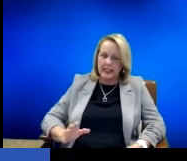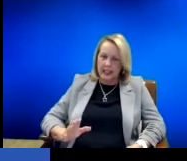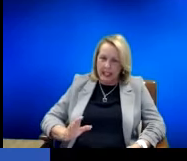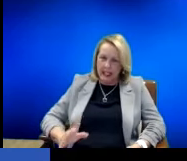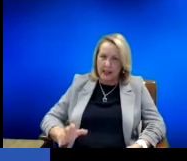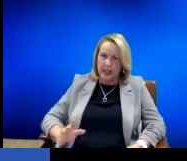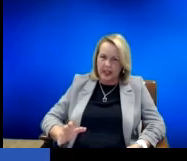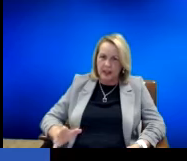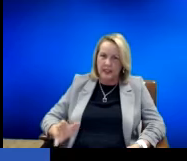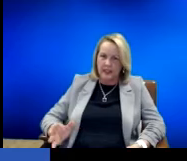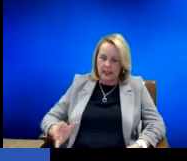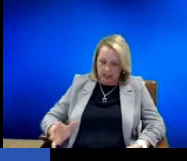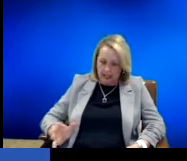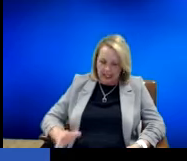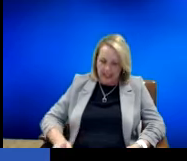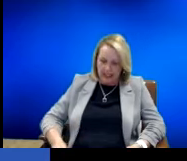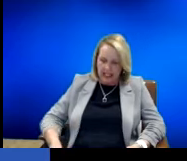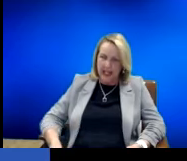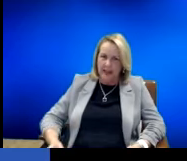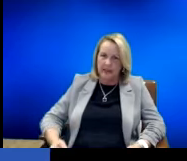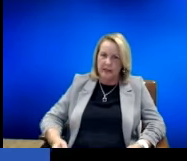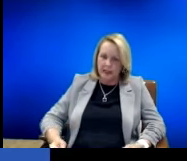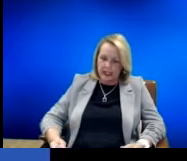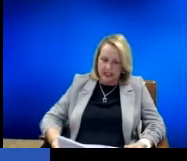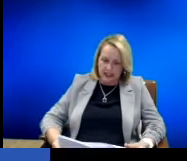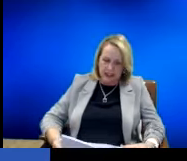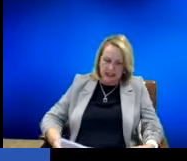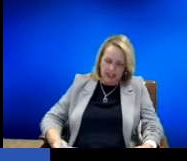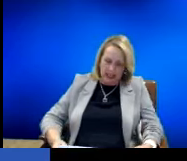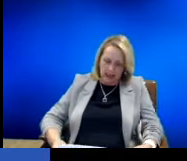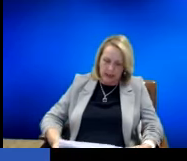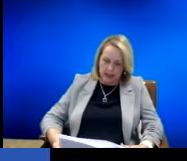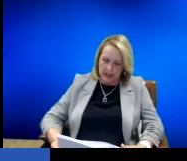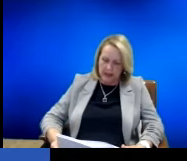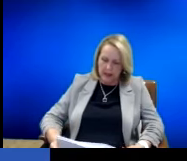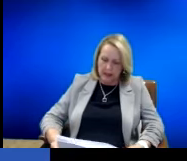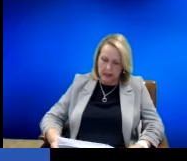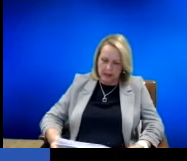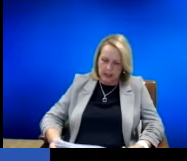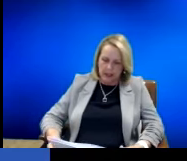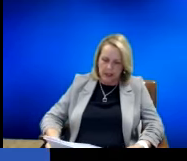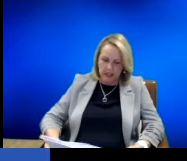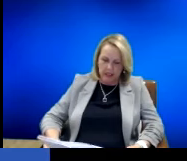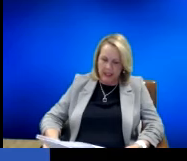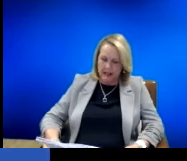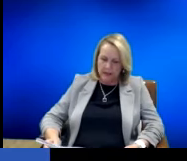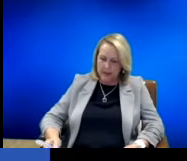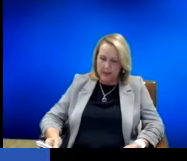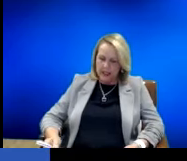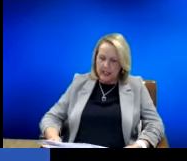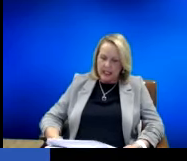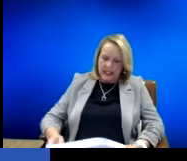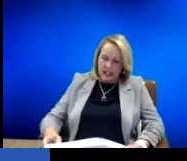restricted, that now Congress has allowed for this capability for people to be able to